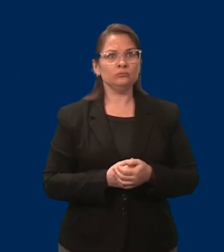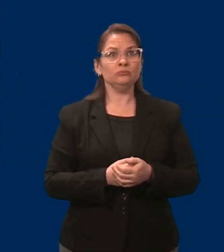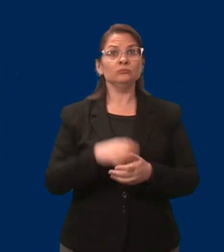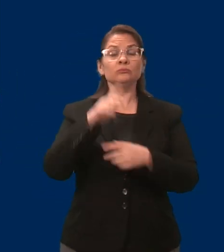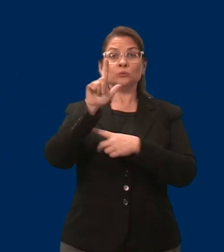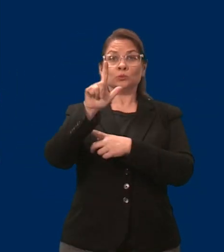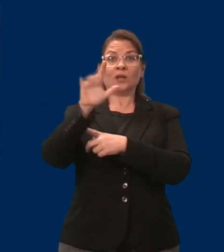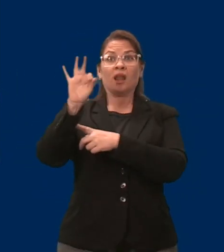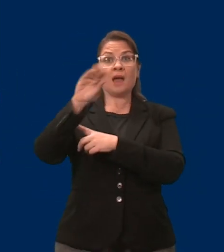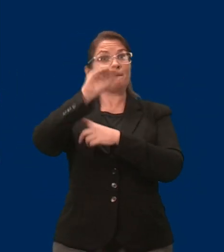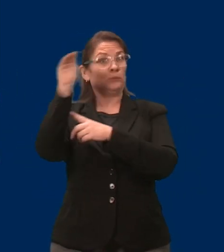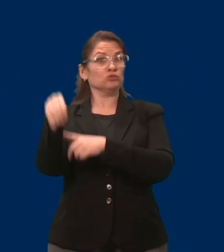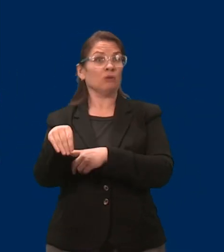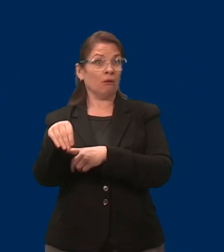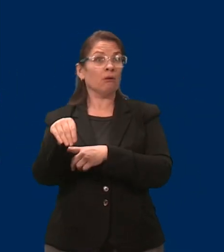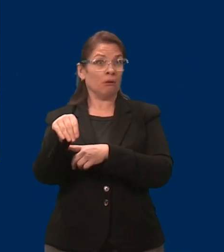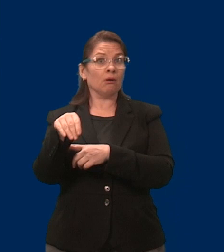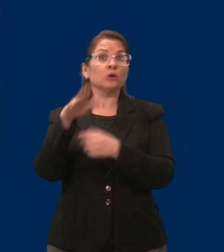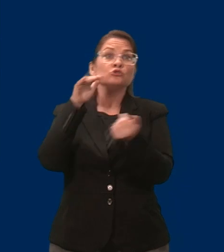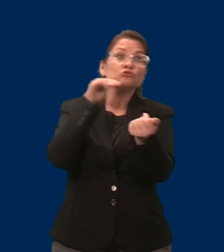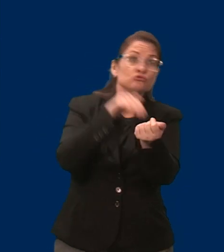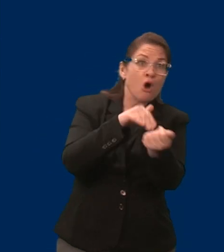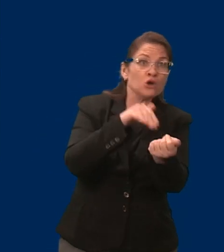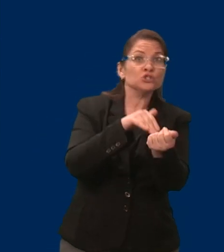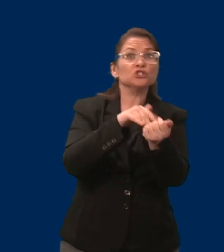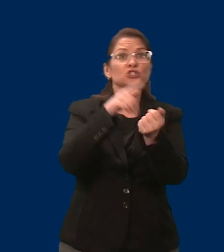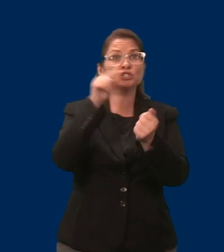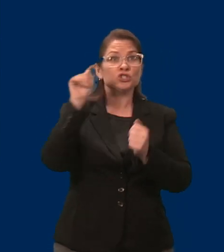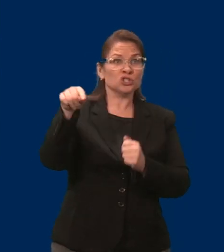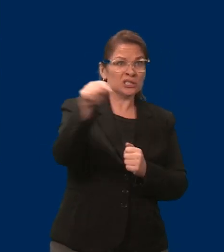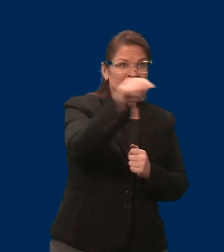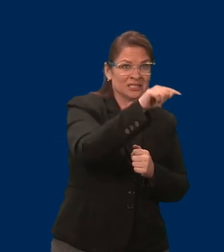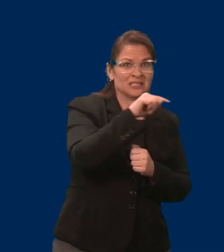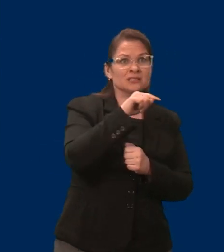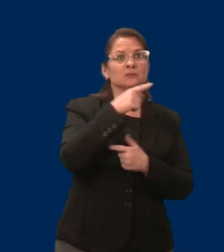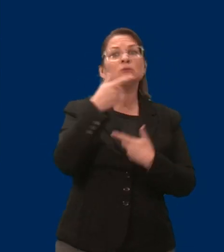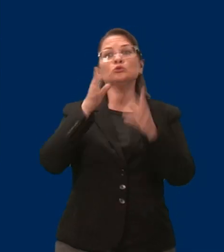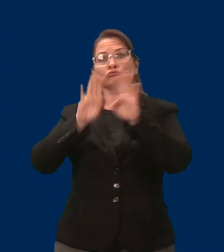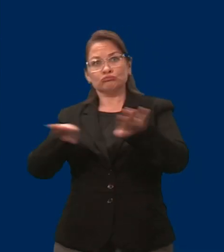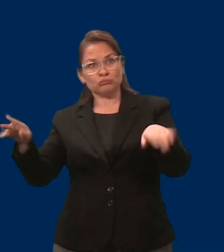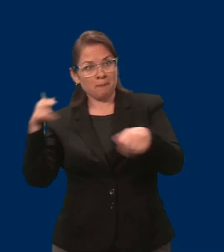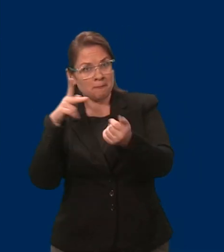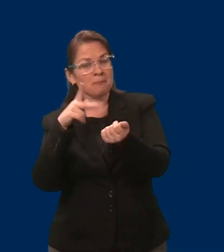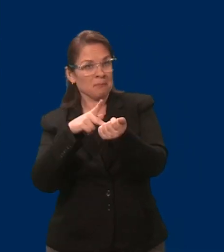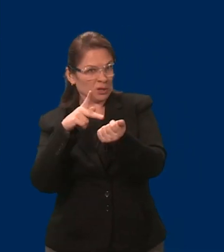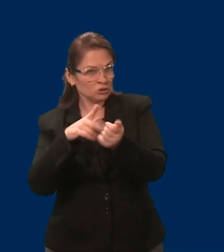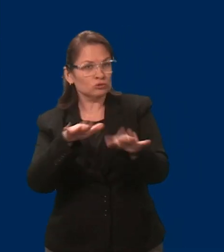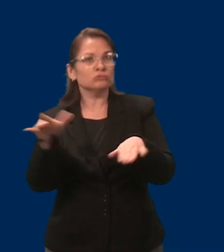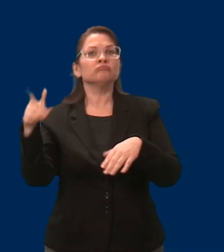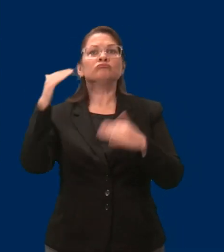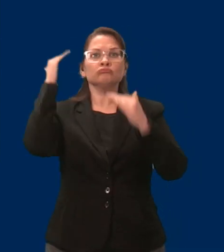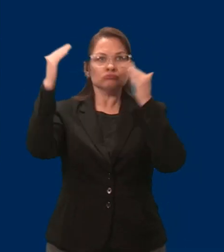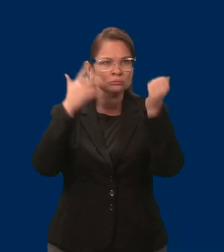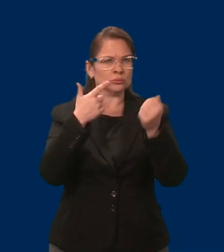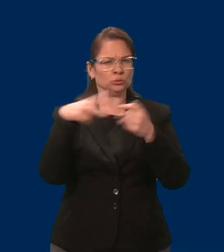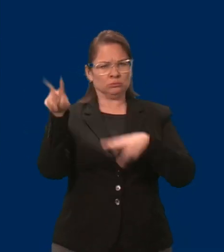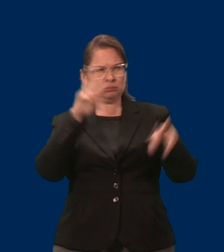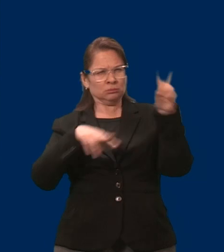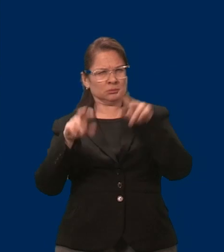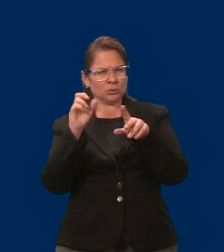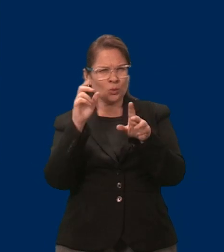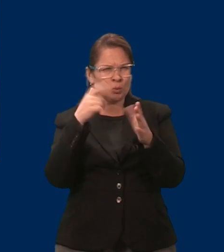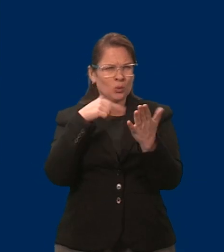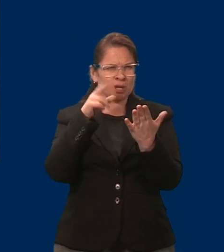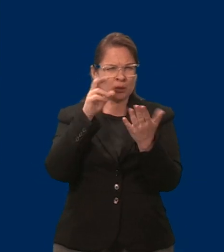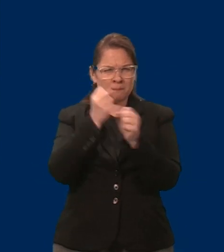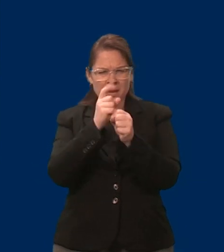caregiver respondents and 19% of adult respondents reported, and I'm going to read this because I want to get it exactly right how the survey asked the question,